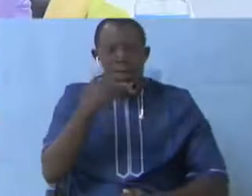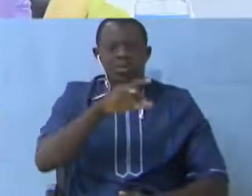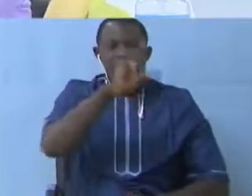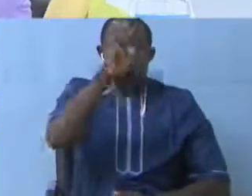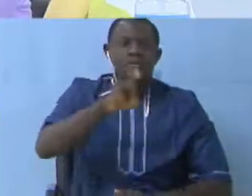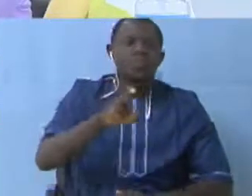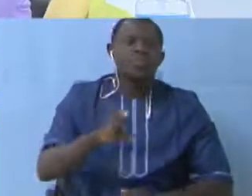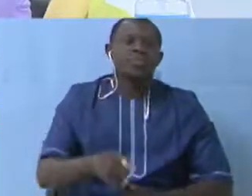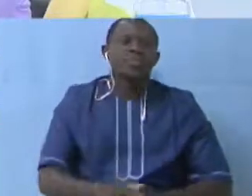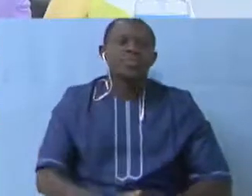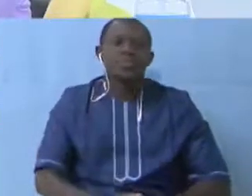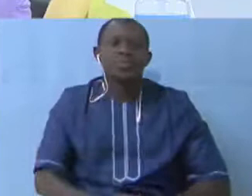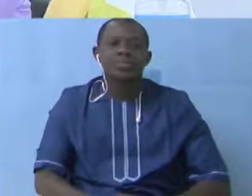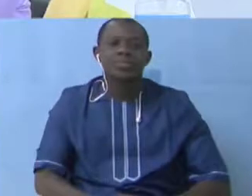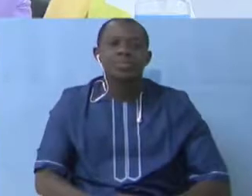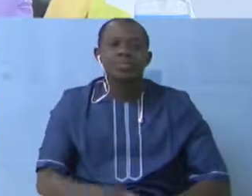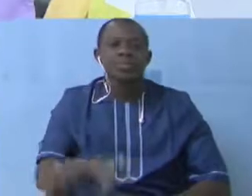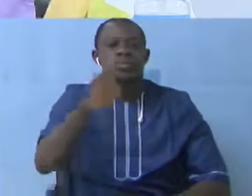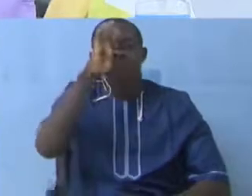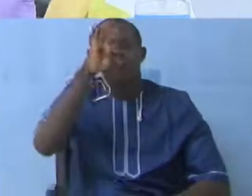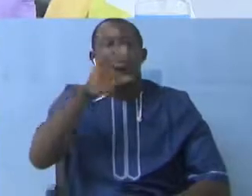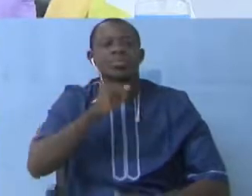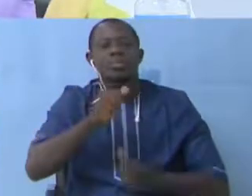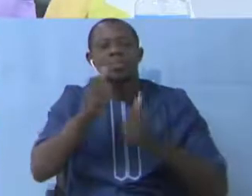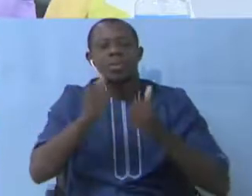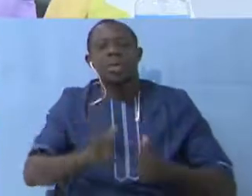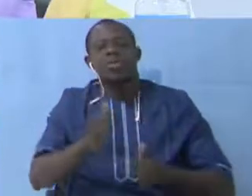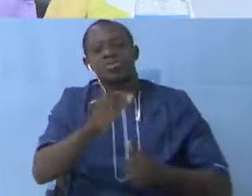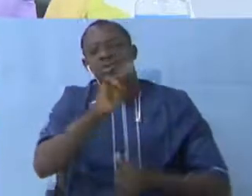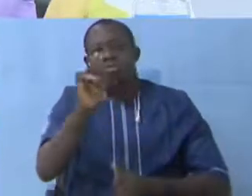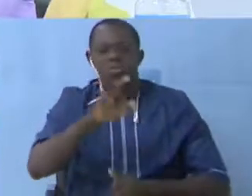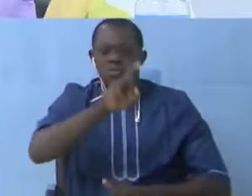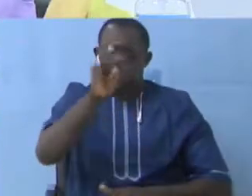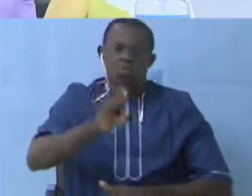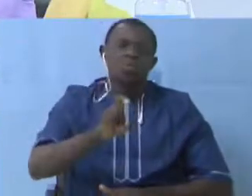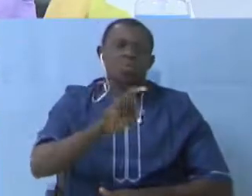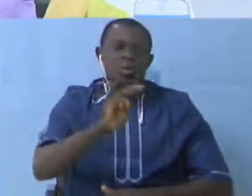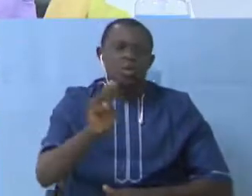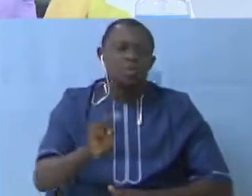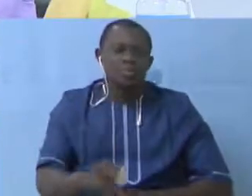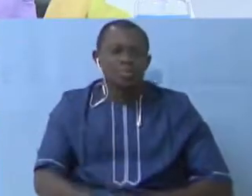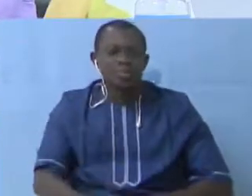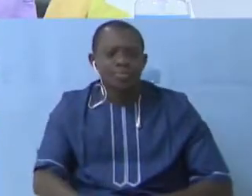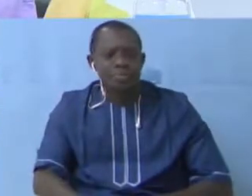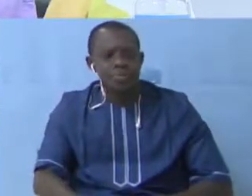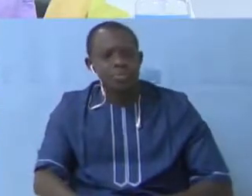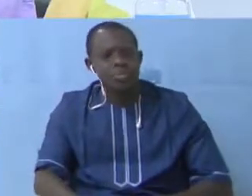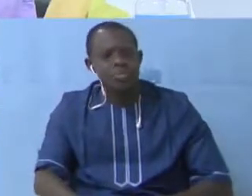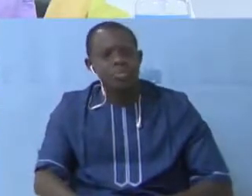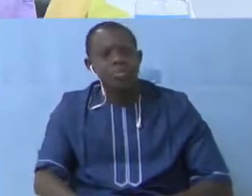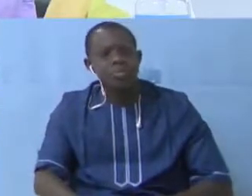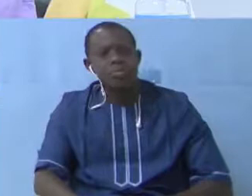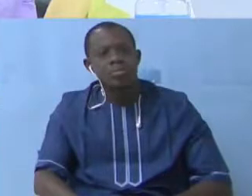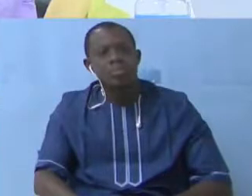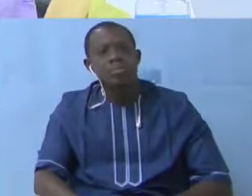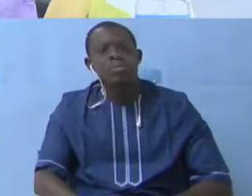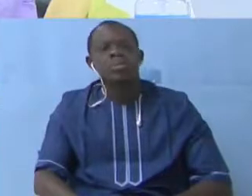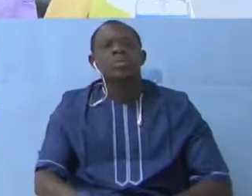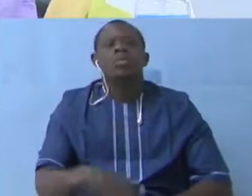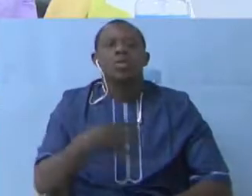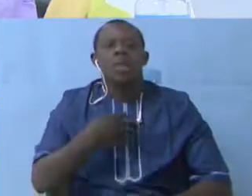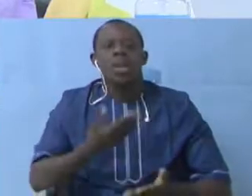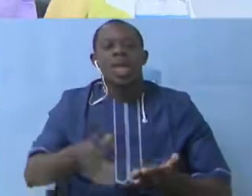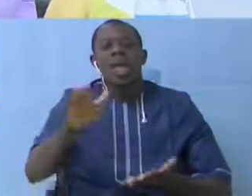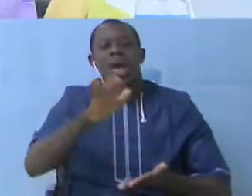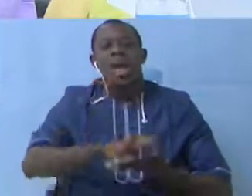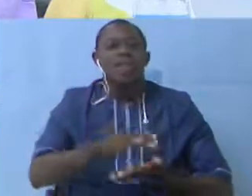Thank you, Chair. It's not a question, really. jërëjëf Chair li ma wax si sax ndax xam du laajte de. It's just to add my voice to your thanks.